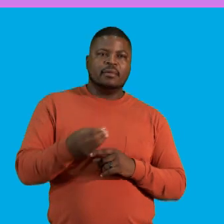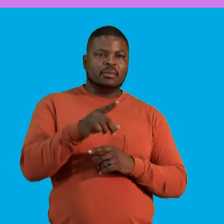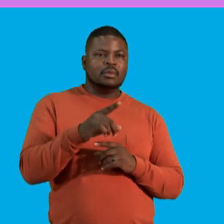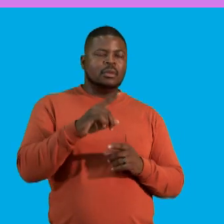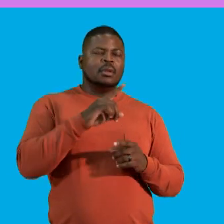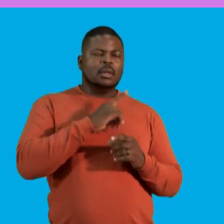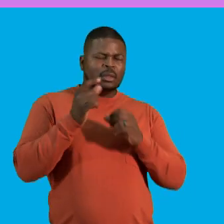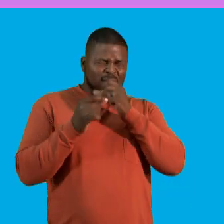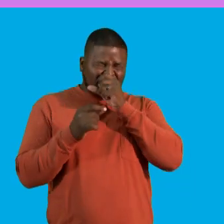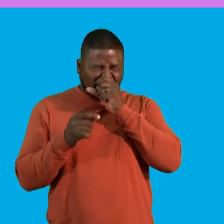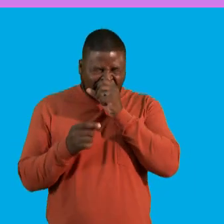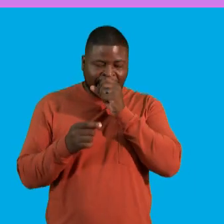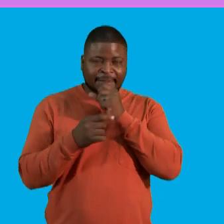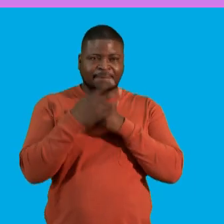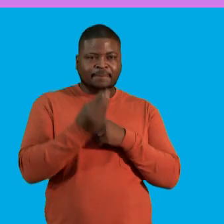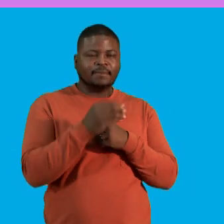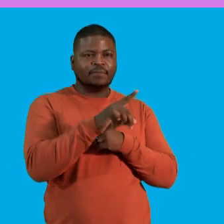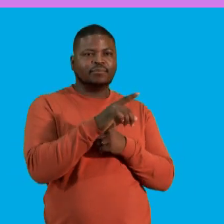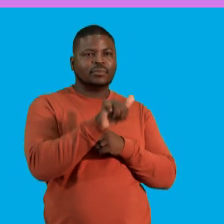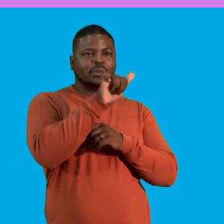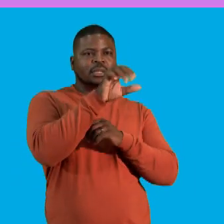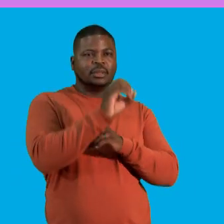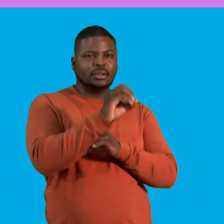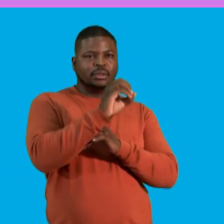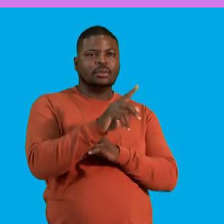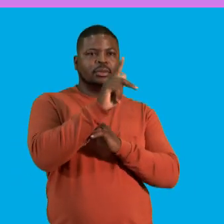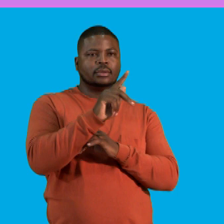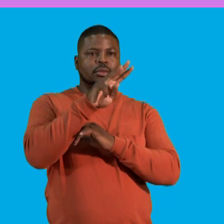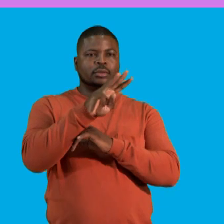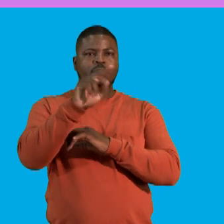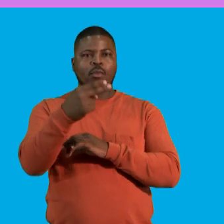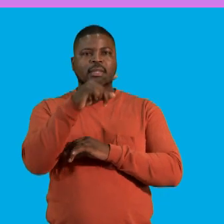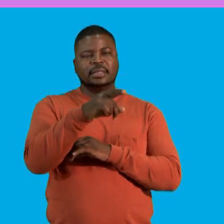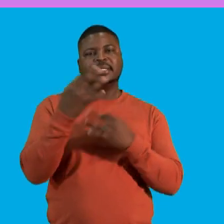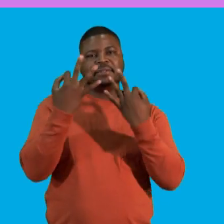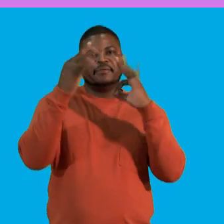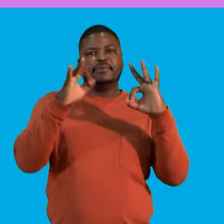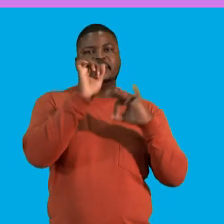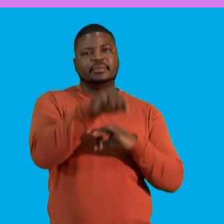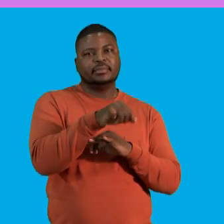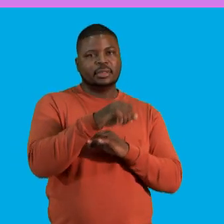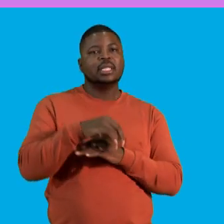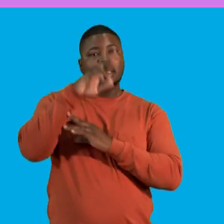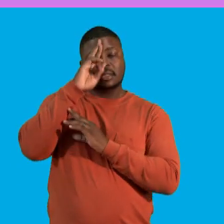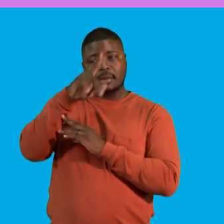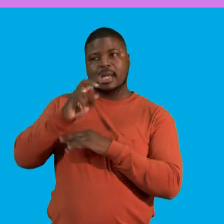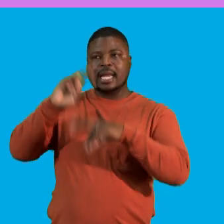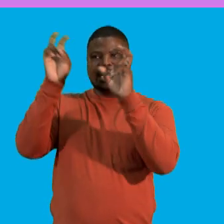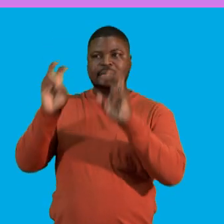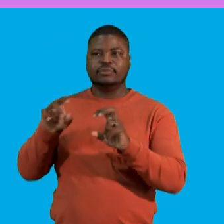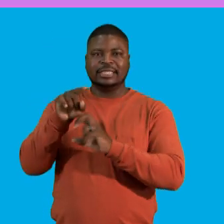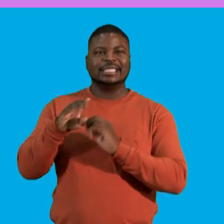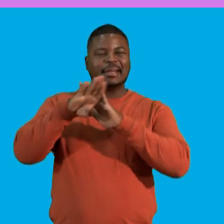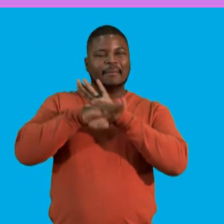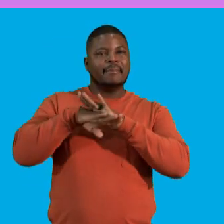free? The reason is the first 60 kilowatts should be free because electricity is considered